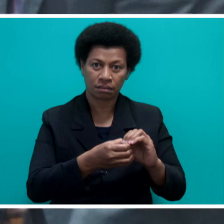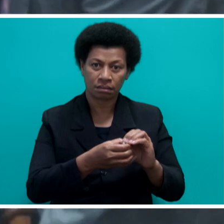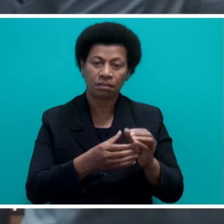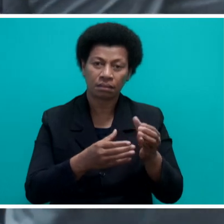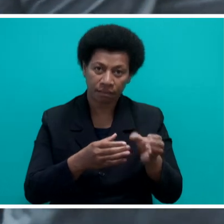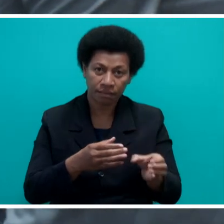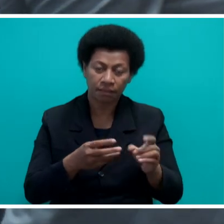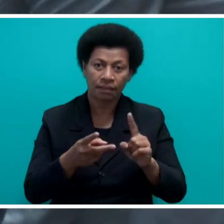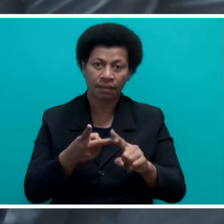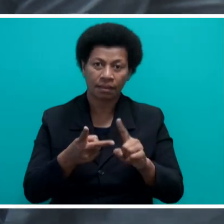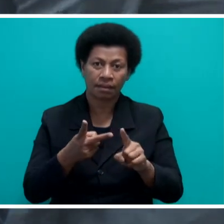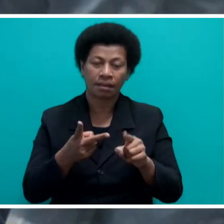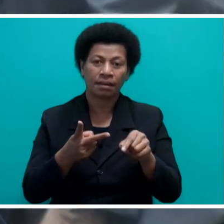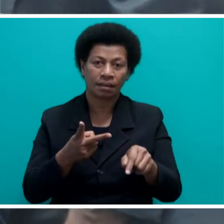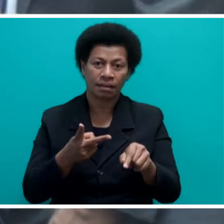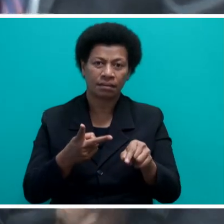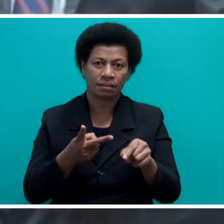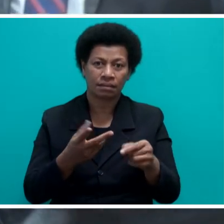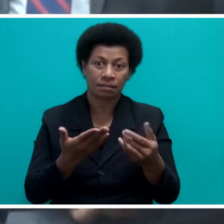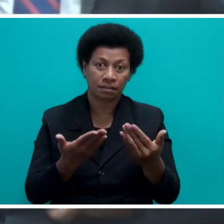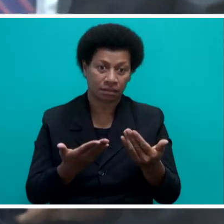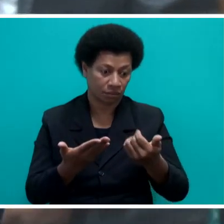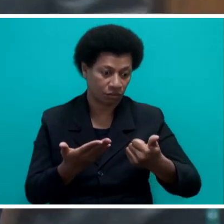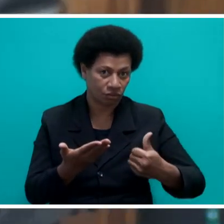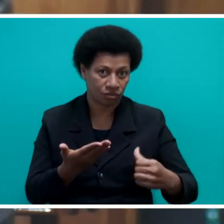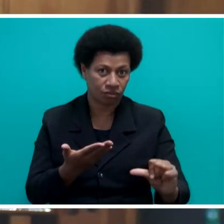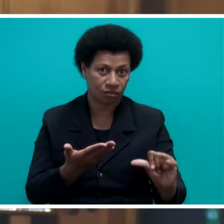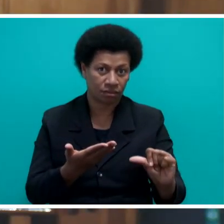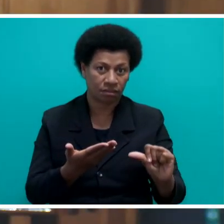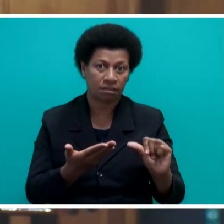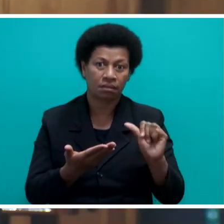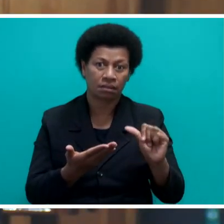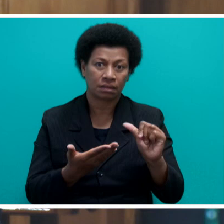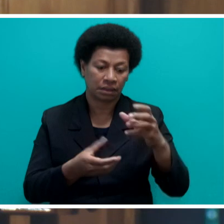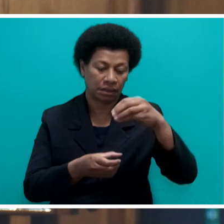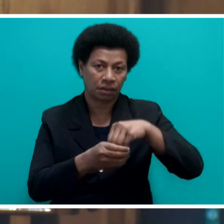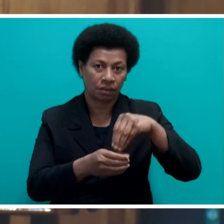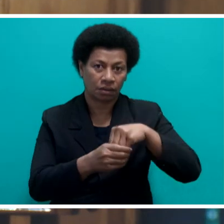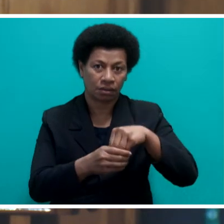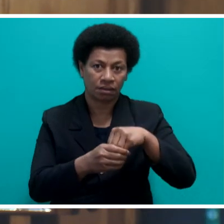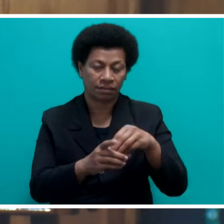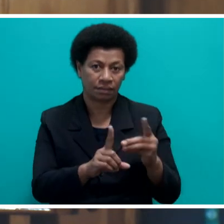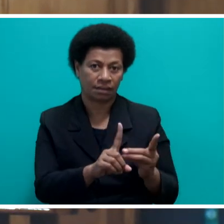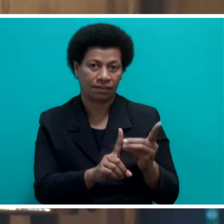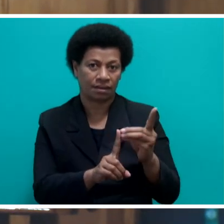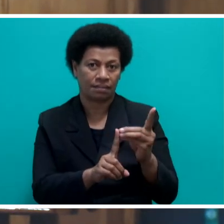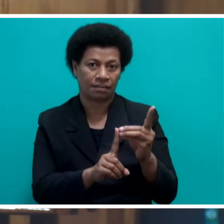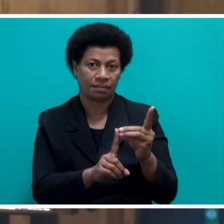implementation, and more sustainable and inclusive development